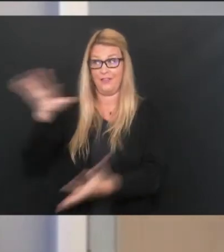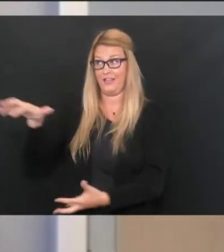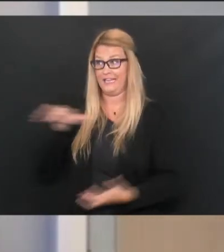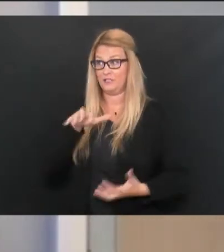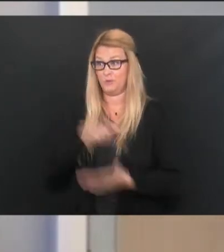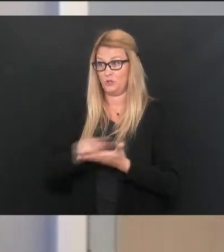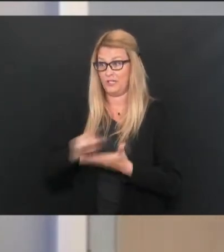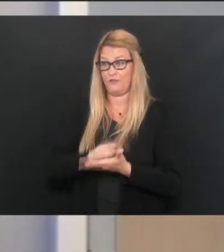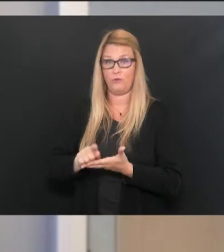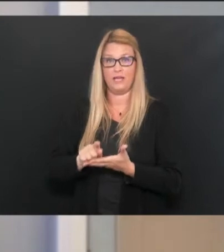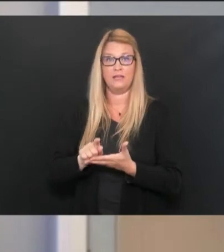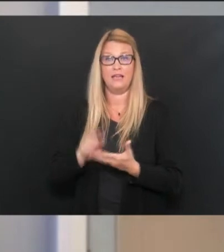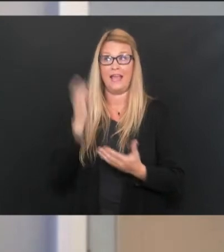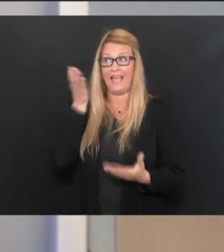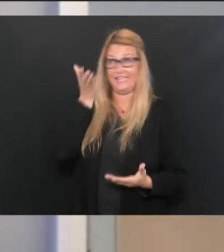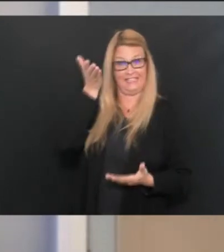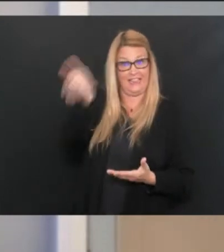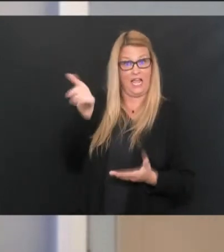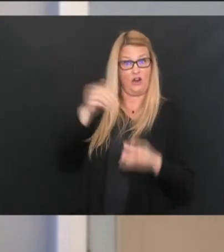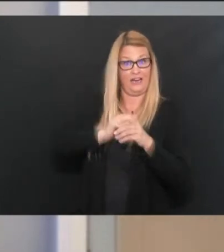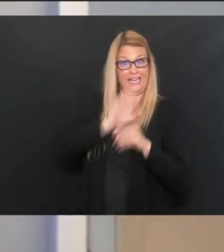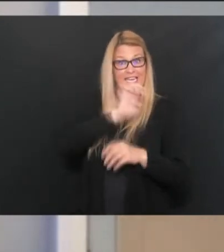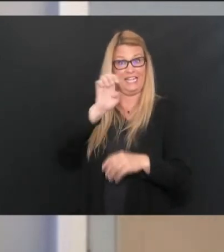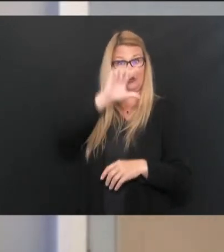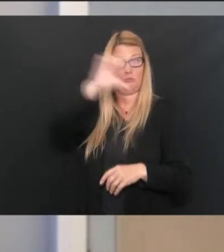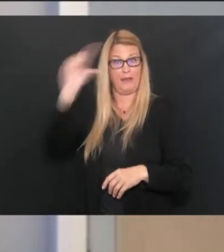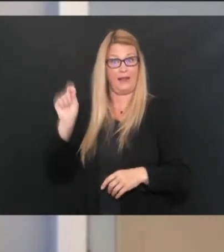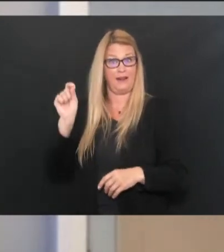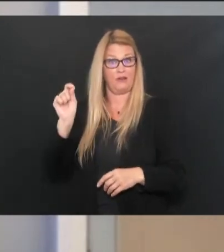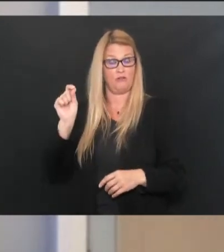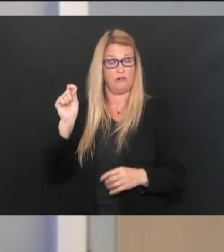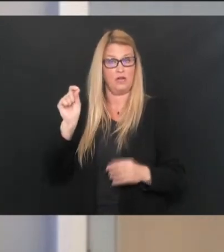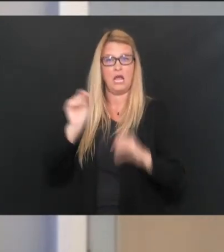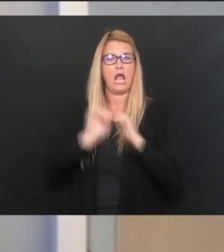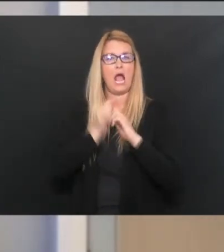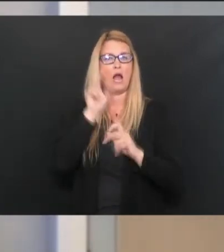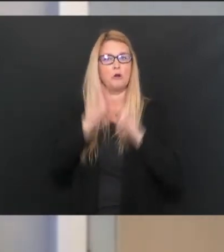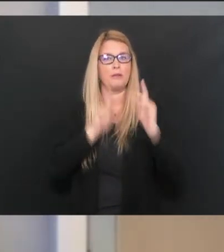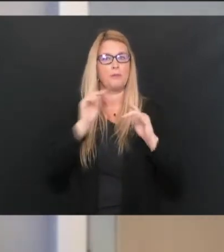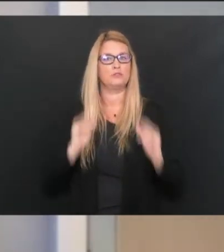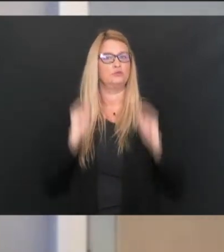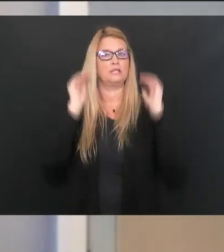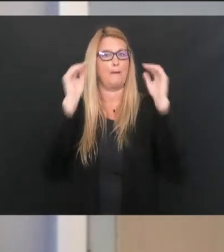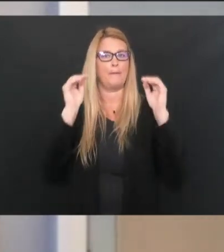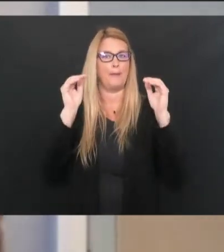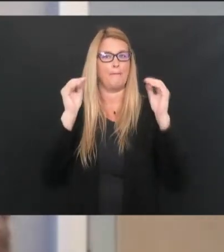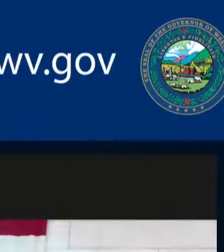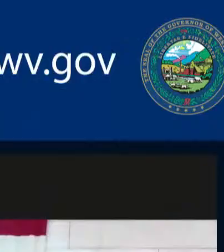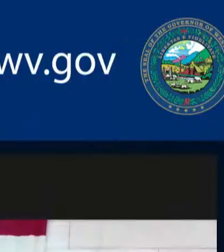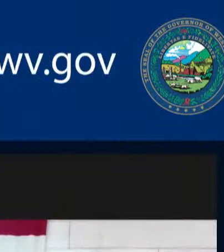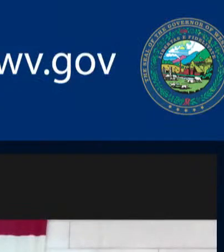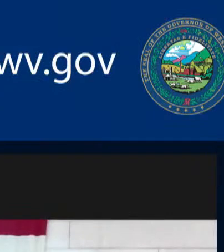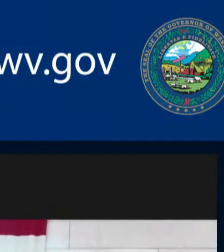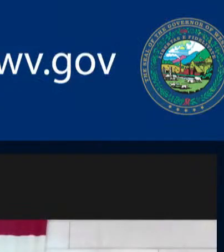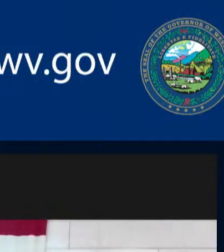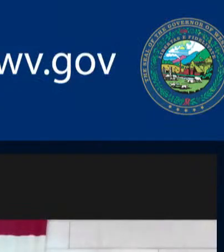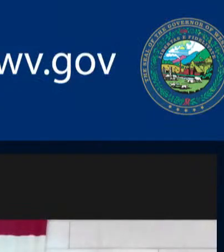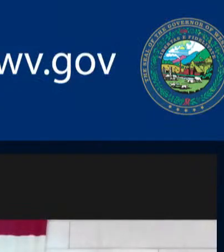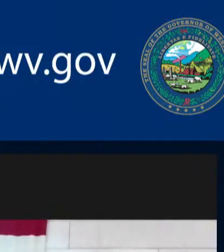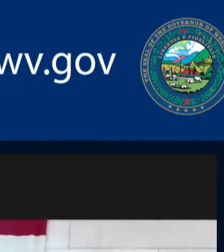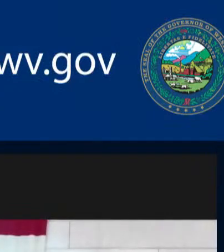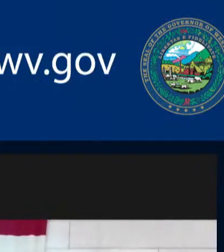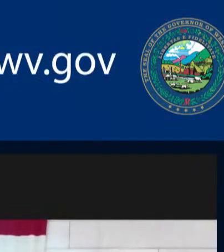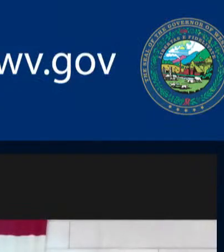Panhandle. How do we encourage them to step up, EP residents? Thank you. Well,